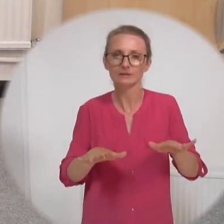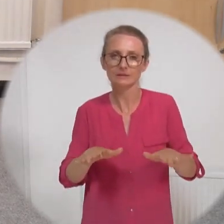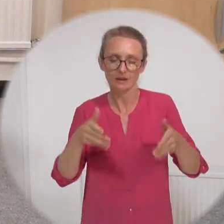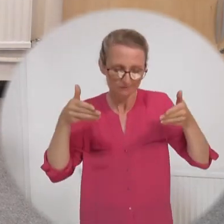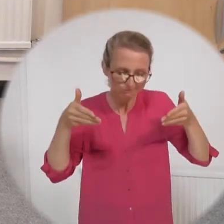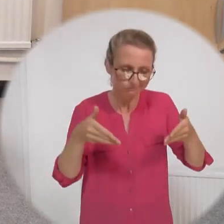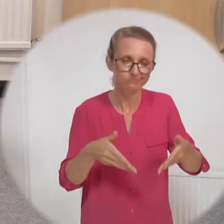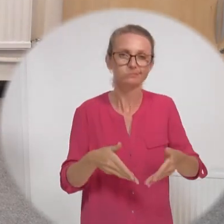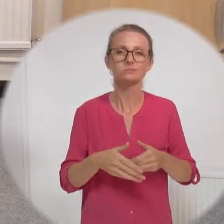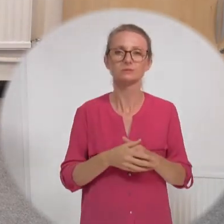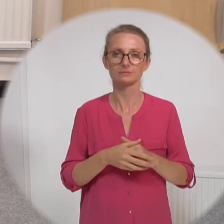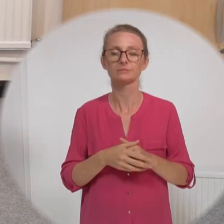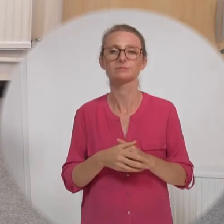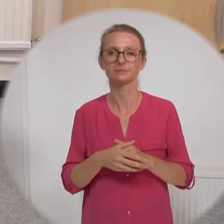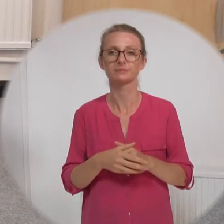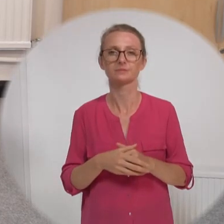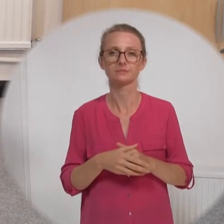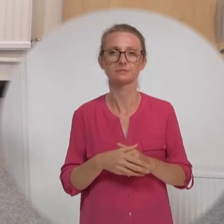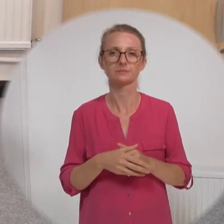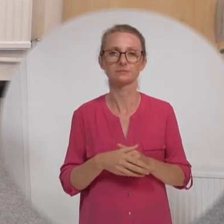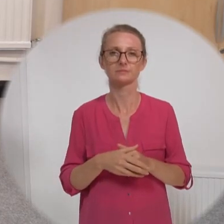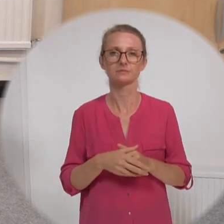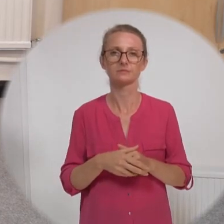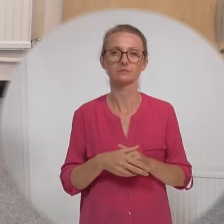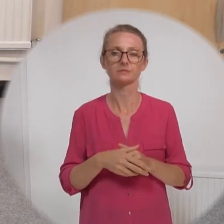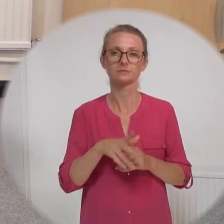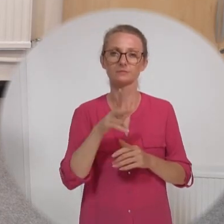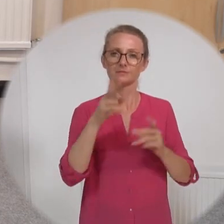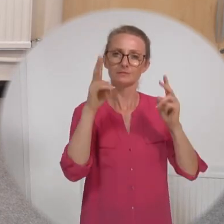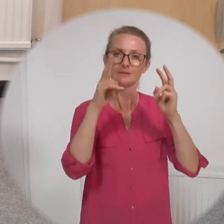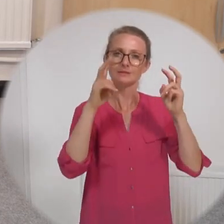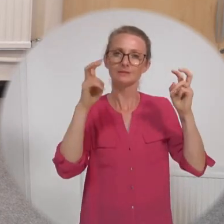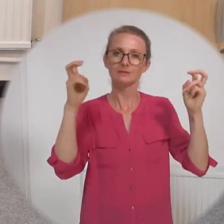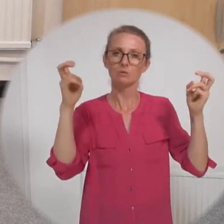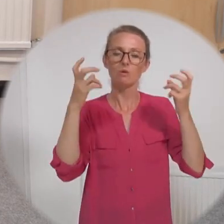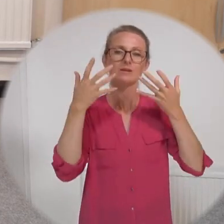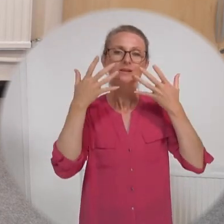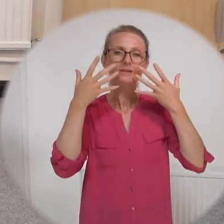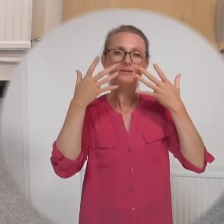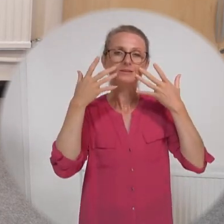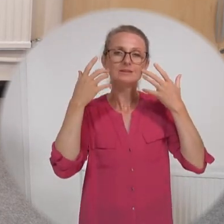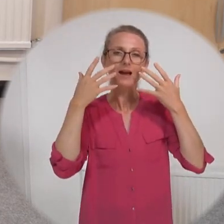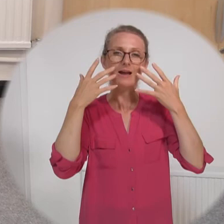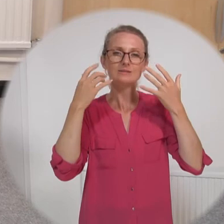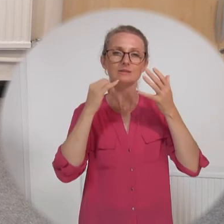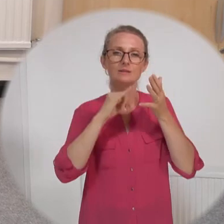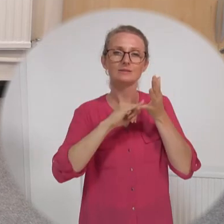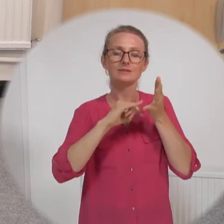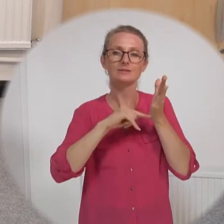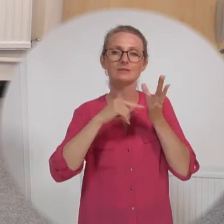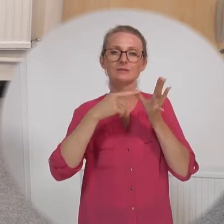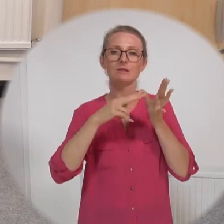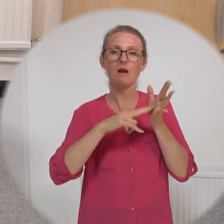here, and this is called cat stance, and there's a 2-part